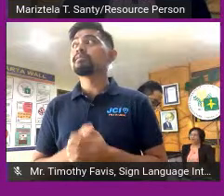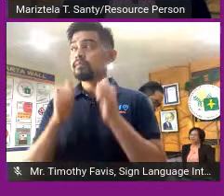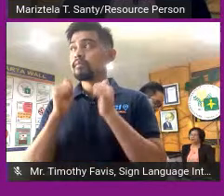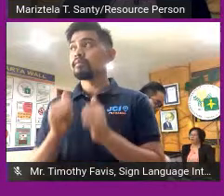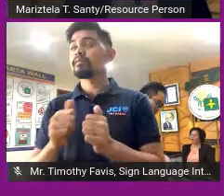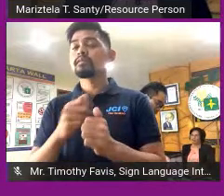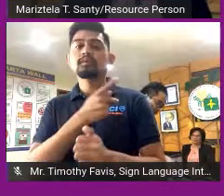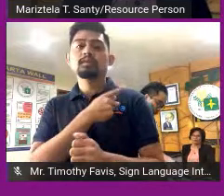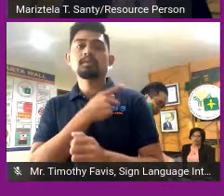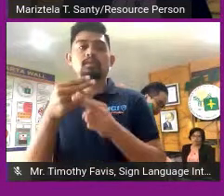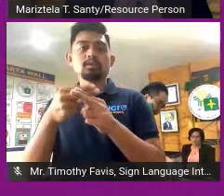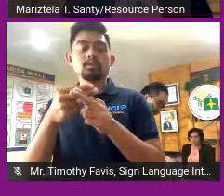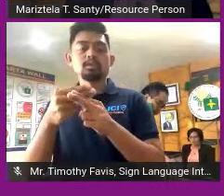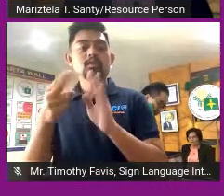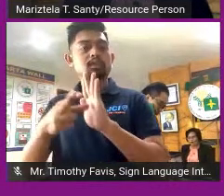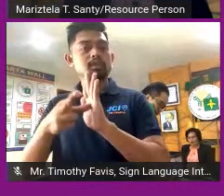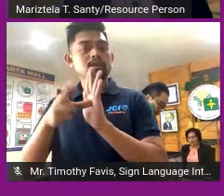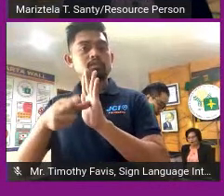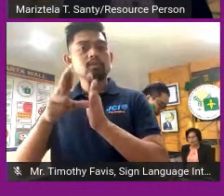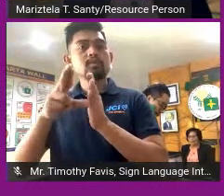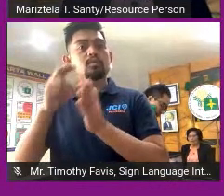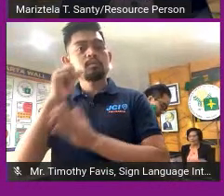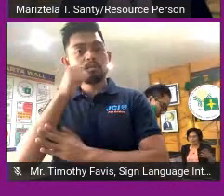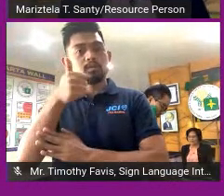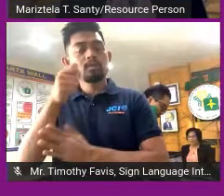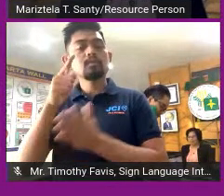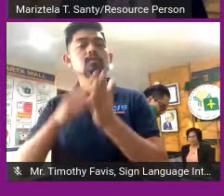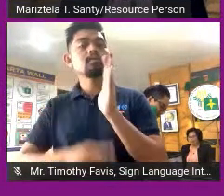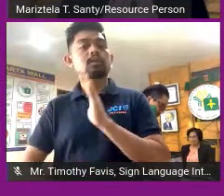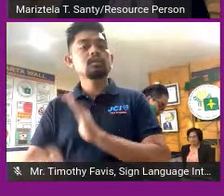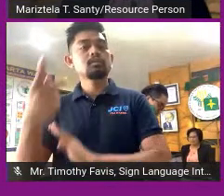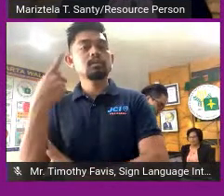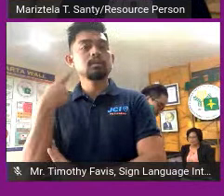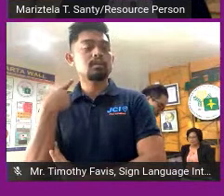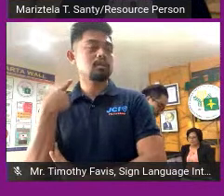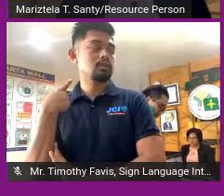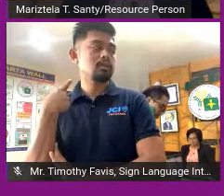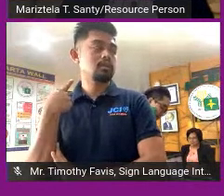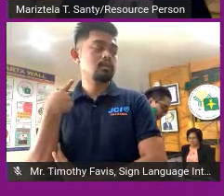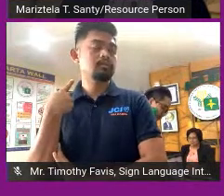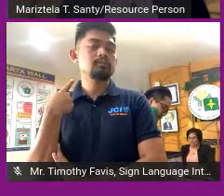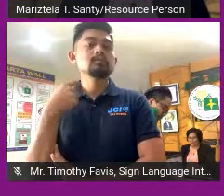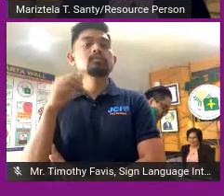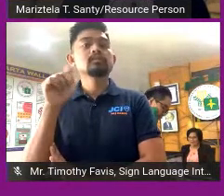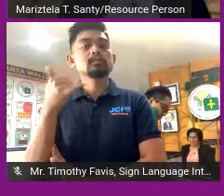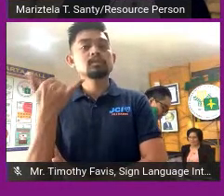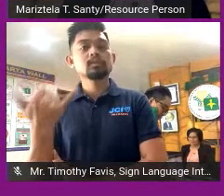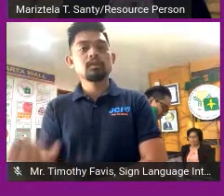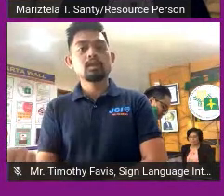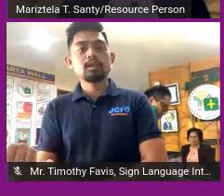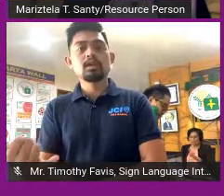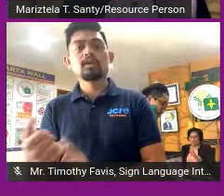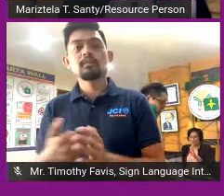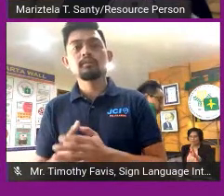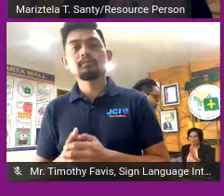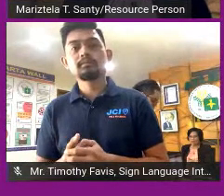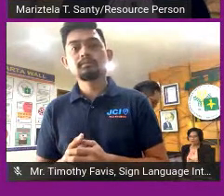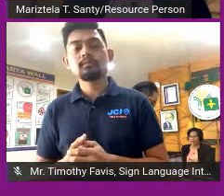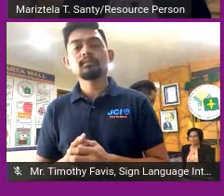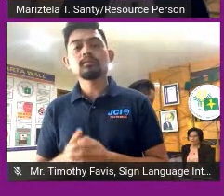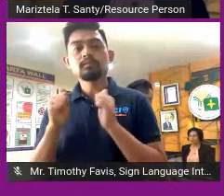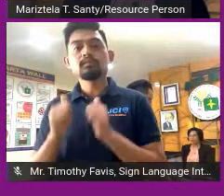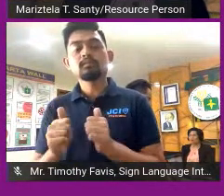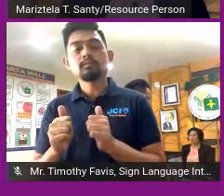can have a short review of what we had today, para naman po, kasi we'll